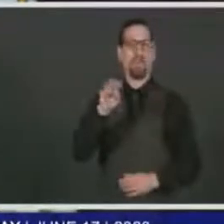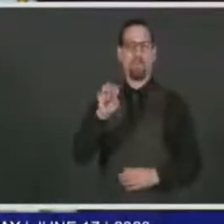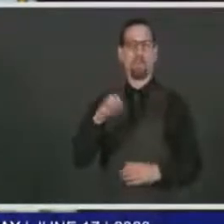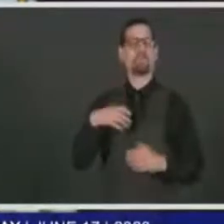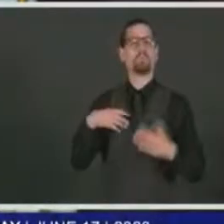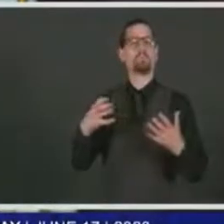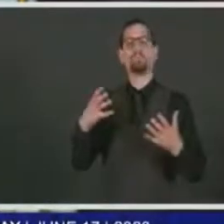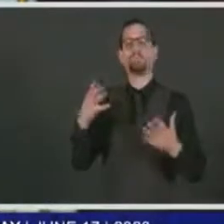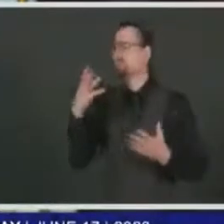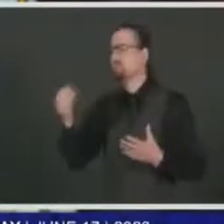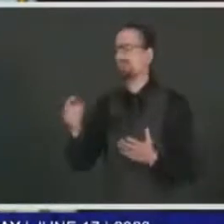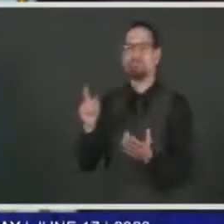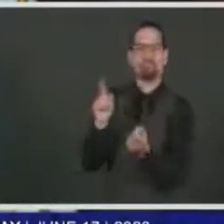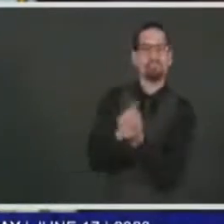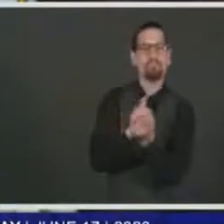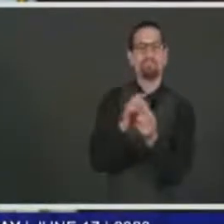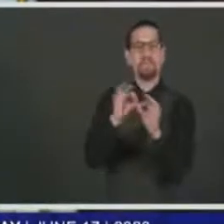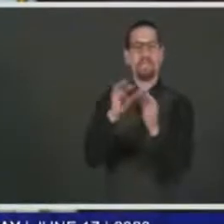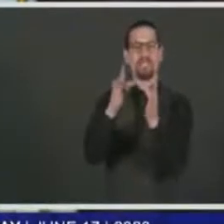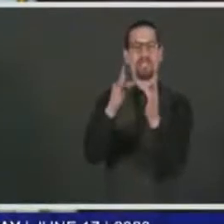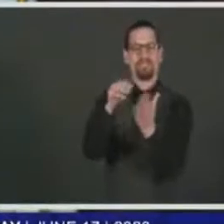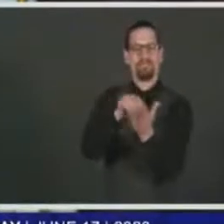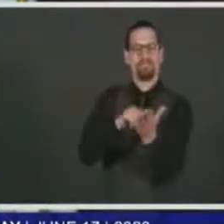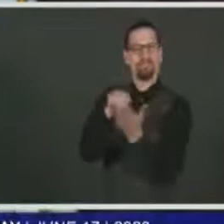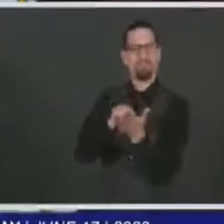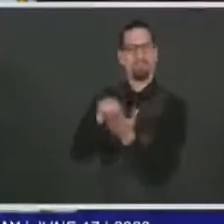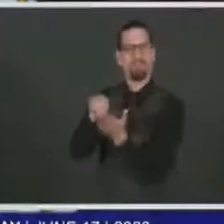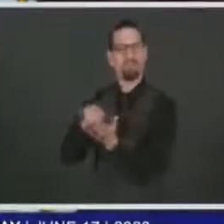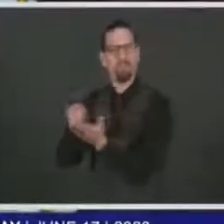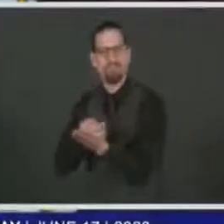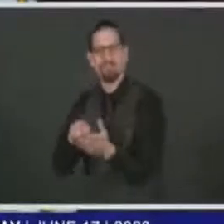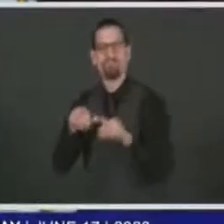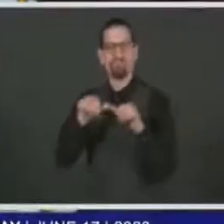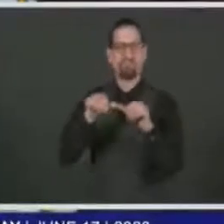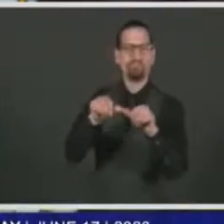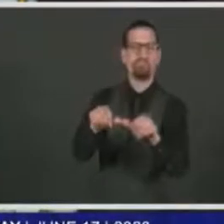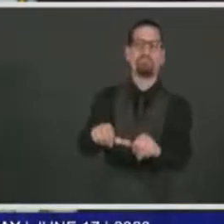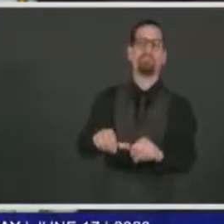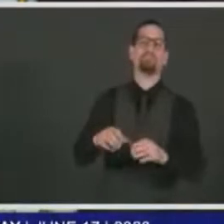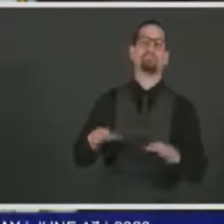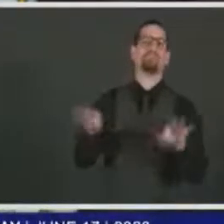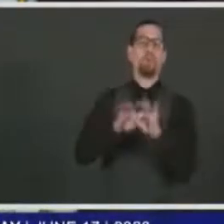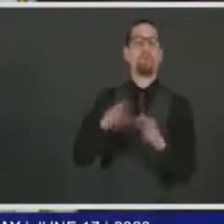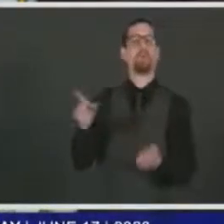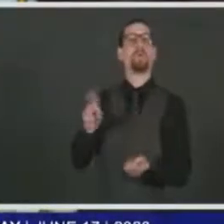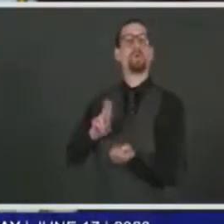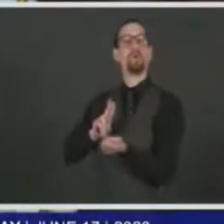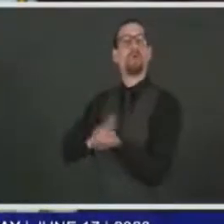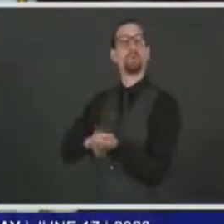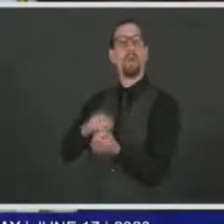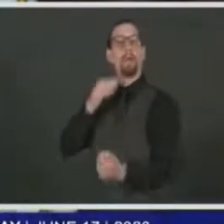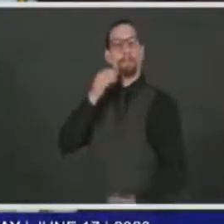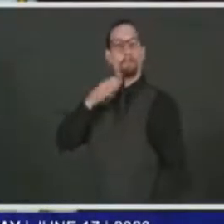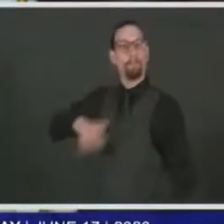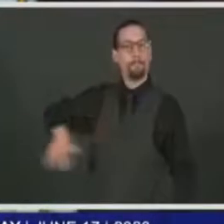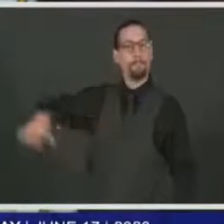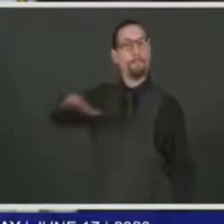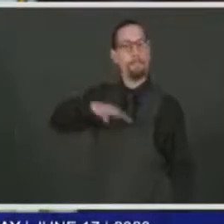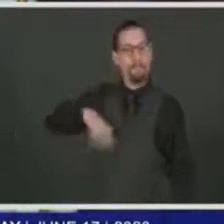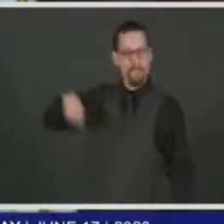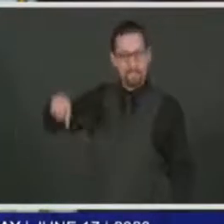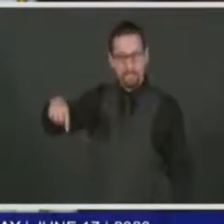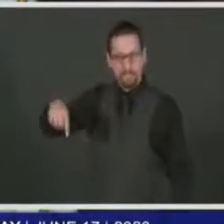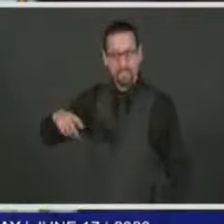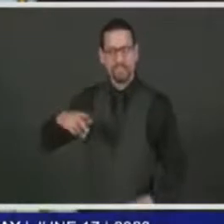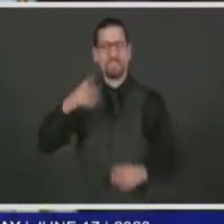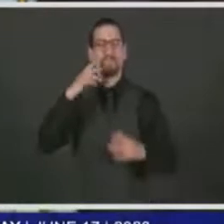about this. This is what we need to keep our eye on: nursing homes, congregate care settings, densely populated cities. When